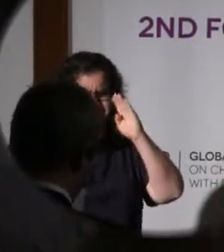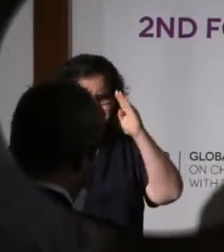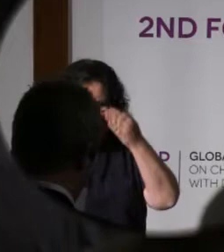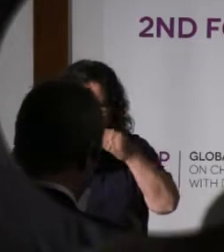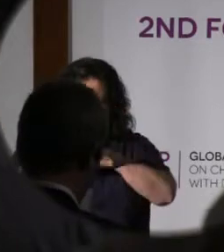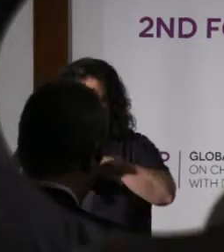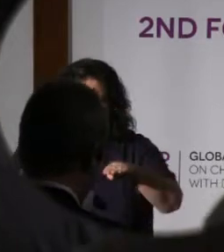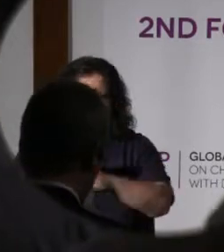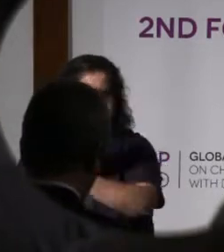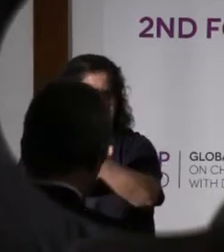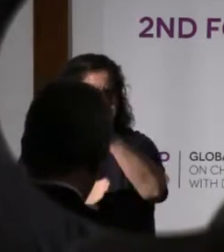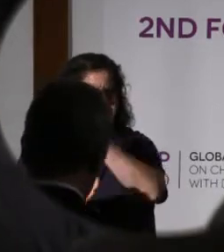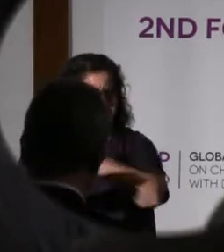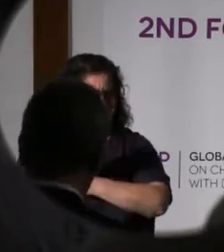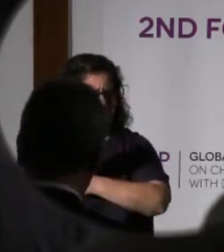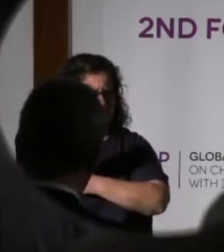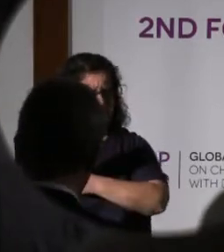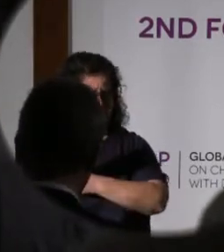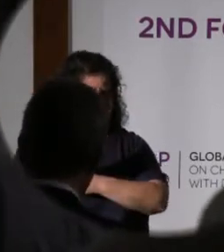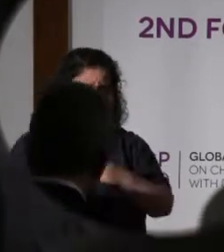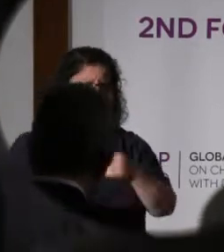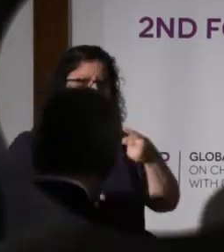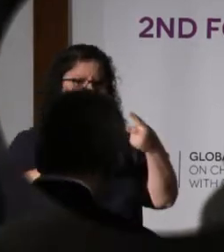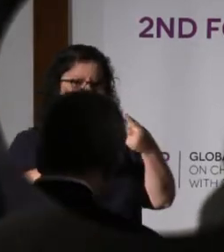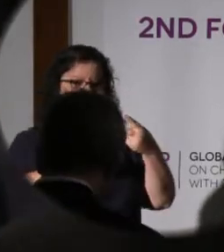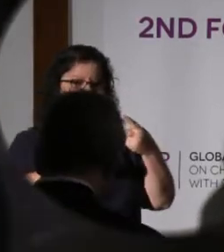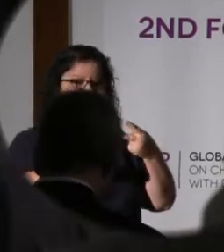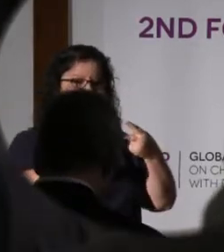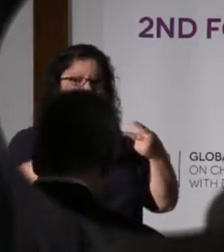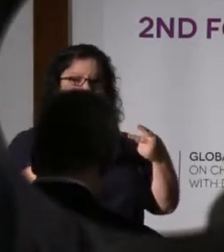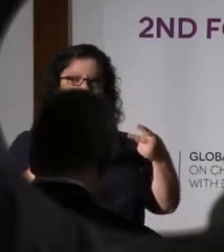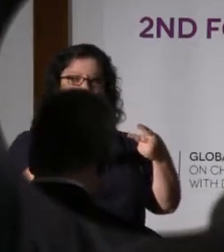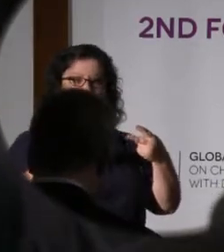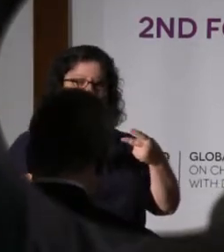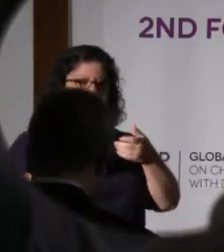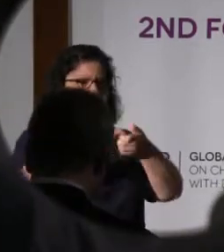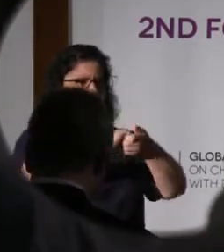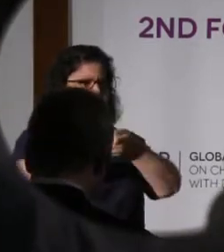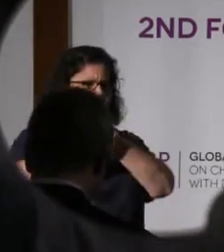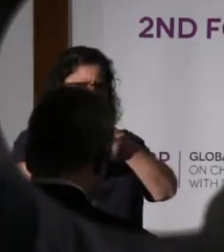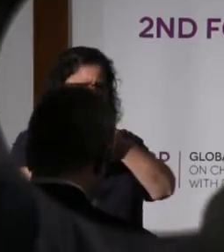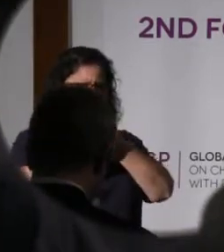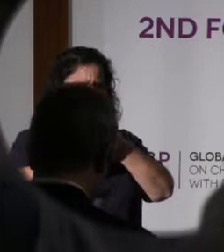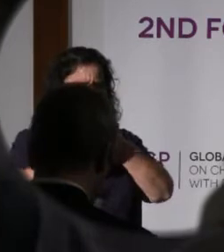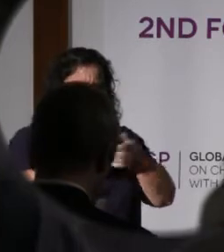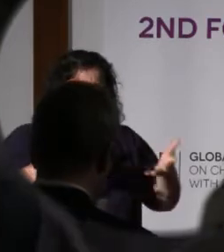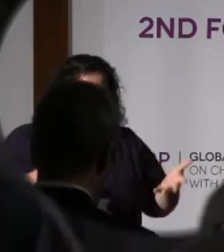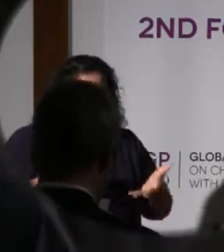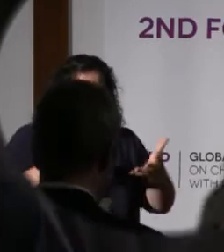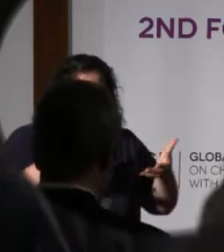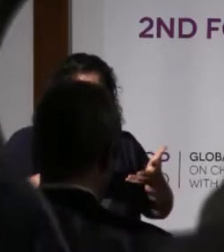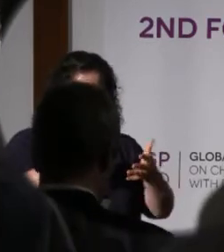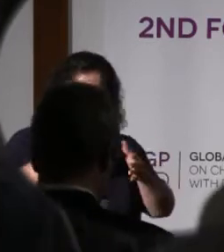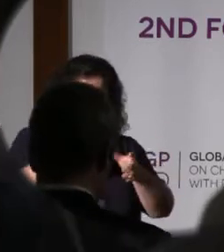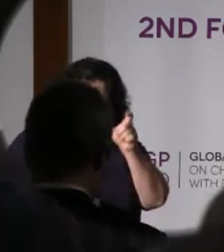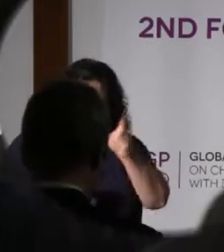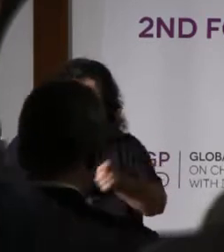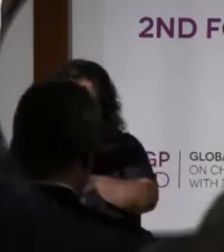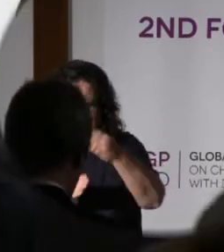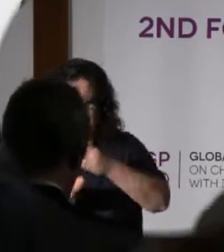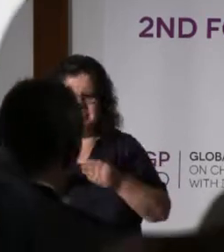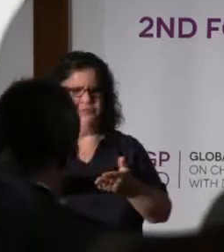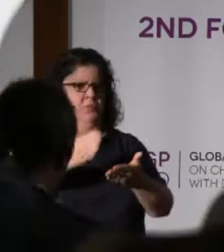promote the rights of persons with disability for everything that you all do to help people with disabilities